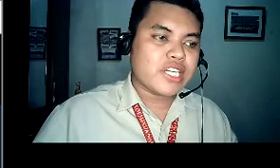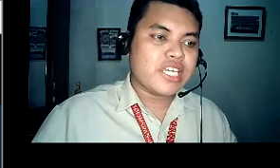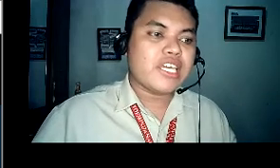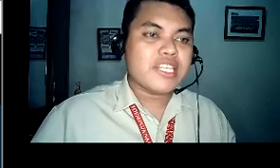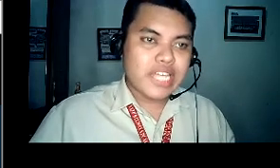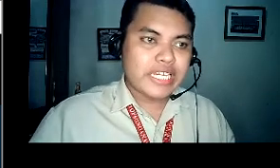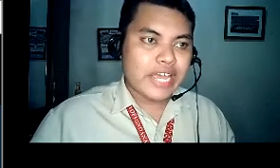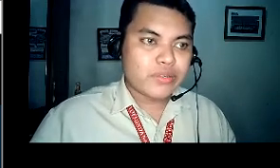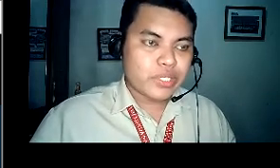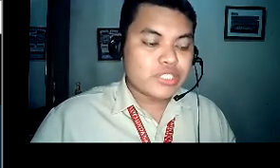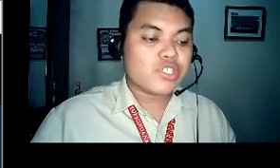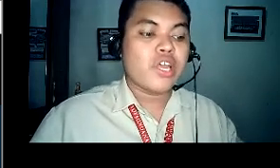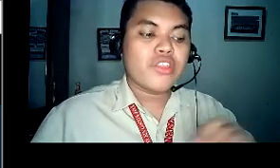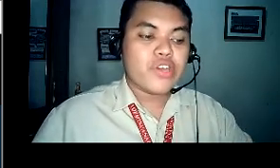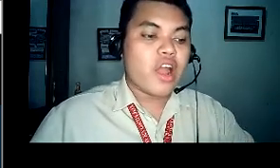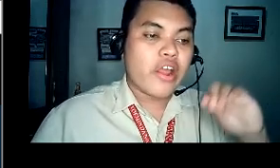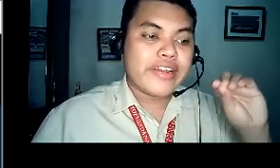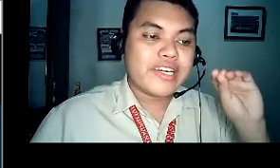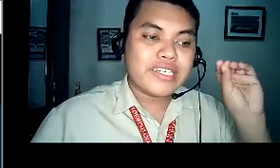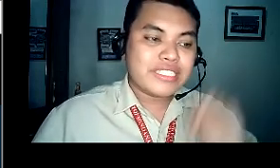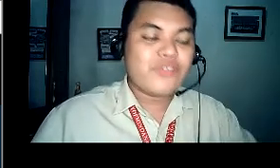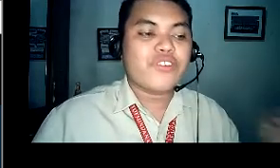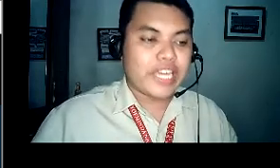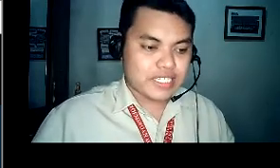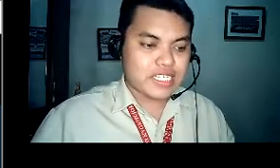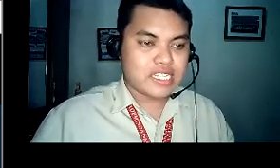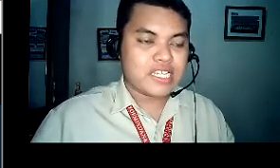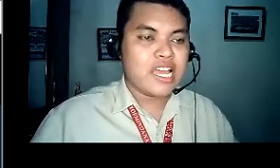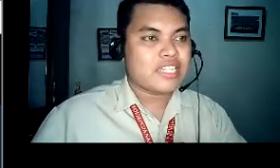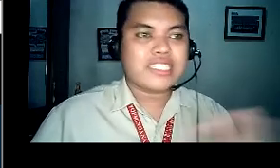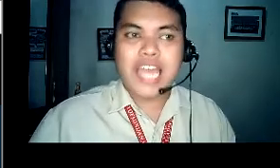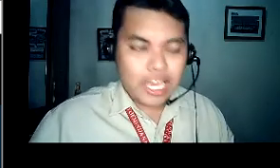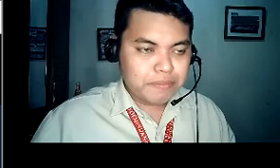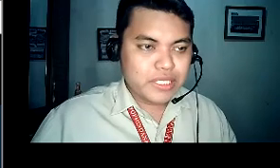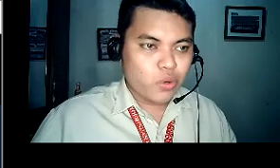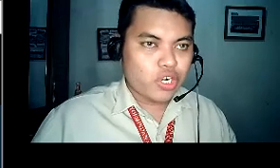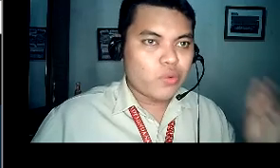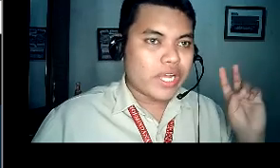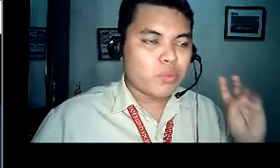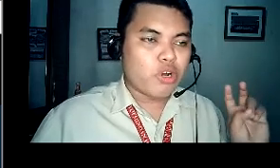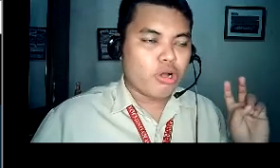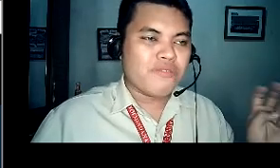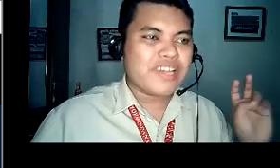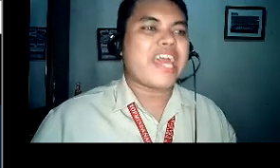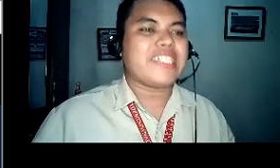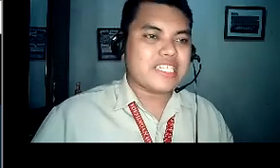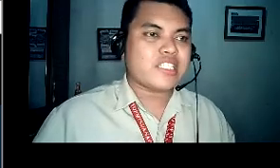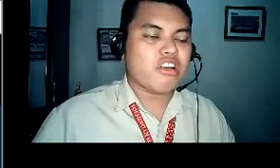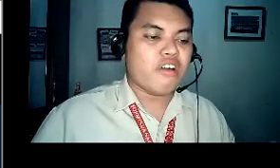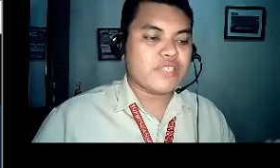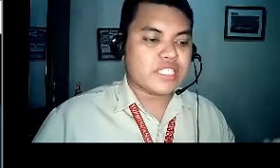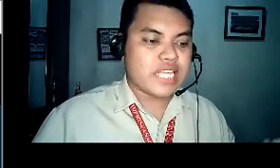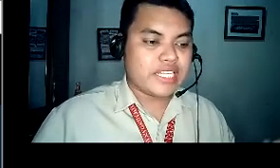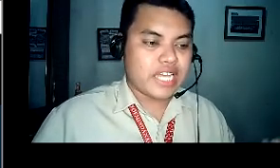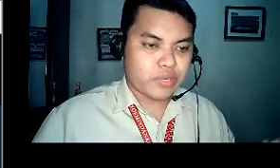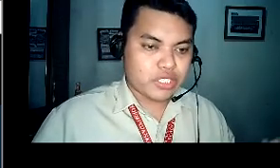really study sign language, there are different types or what we call varieties